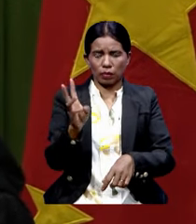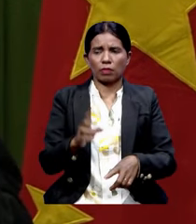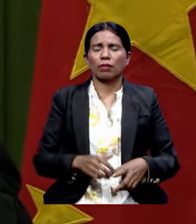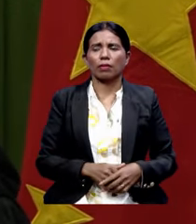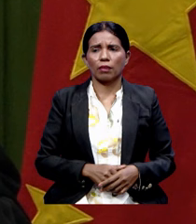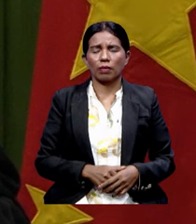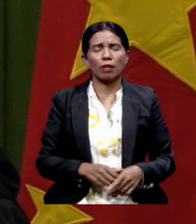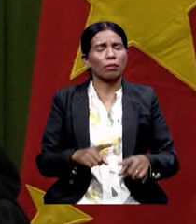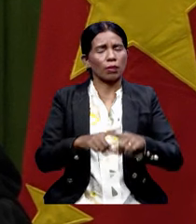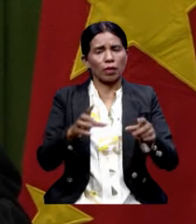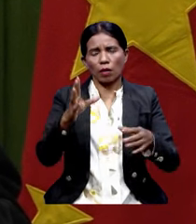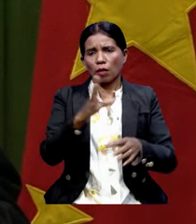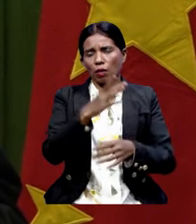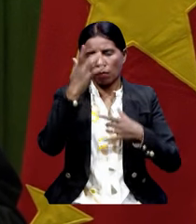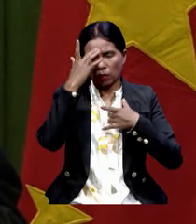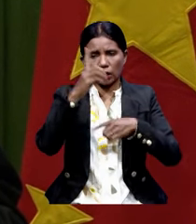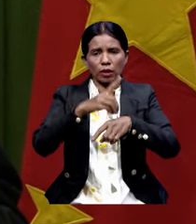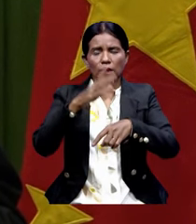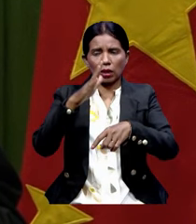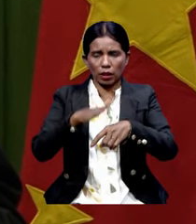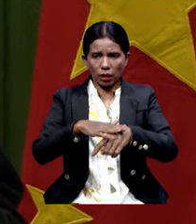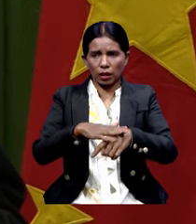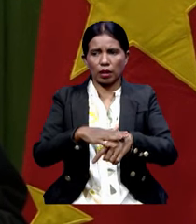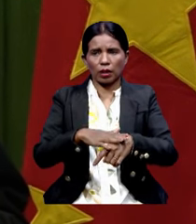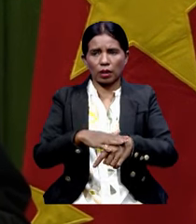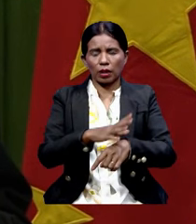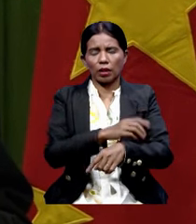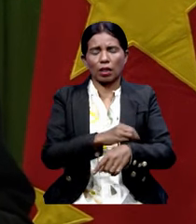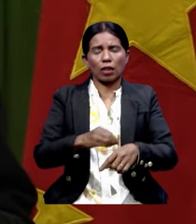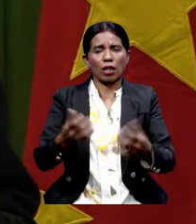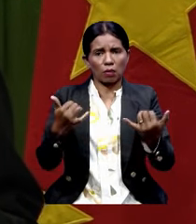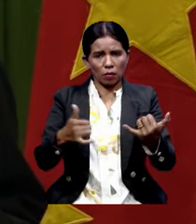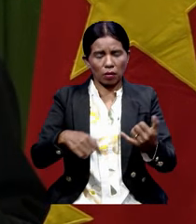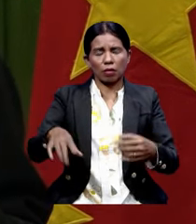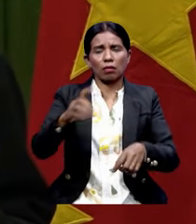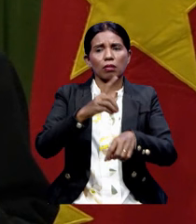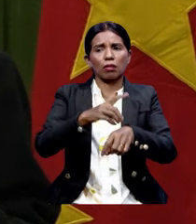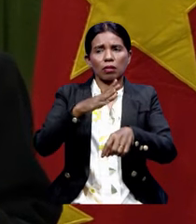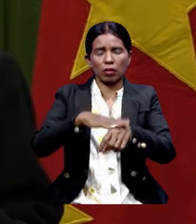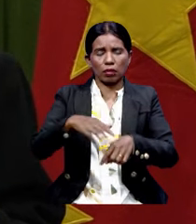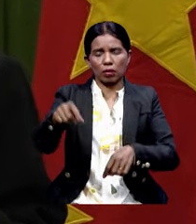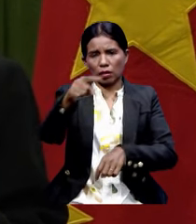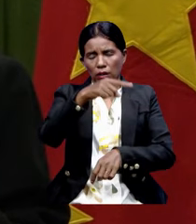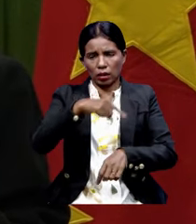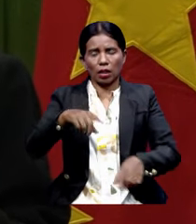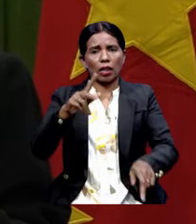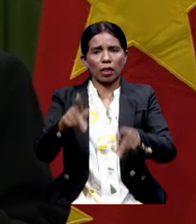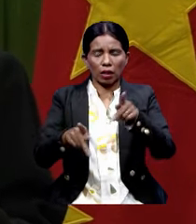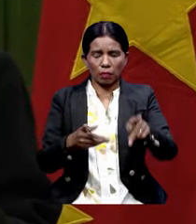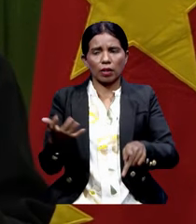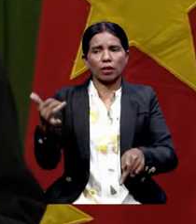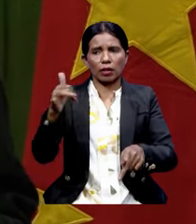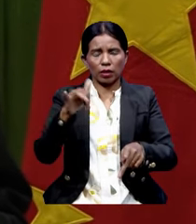2018, no. But dengue fever is circulating widely in the community,